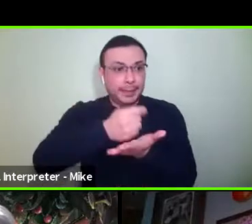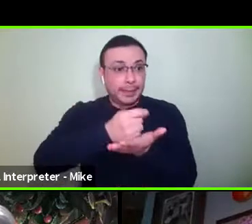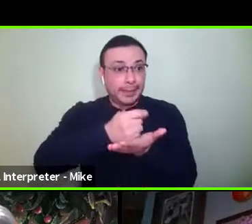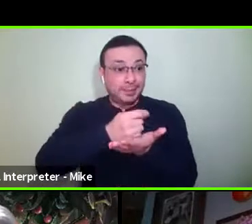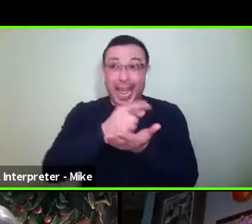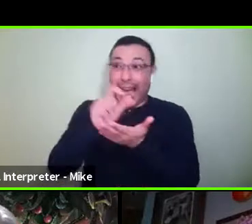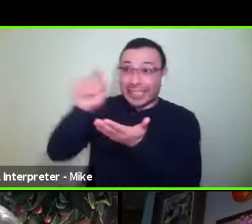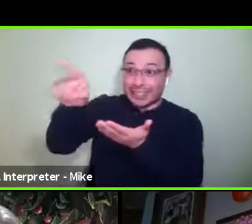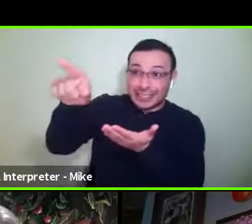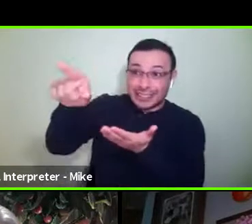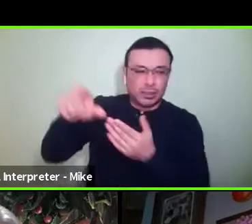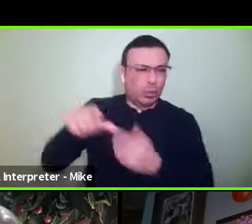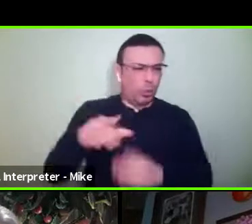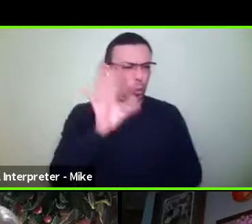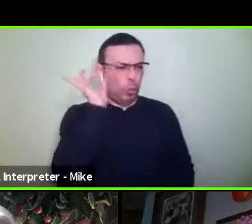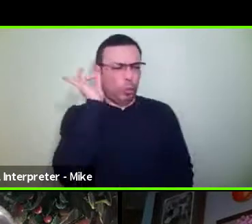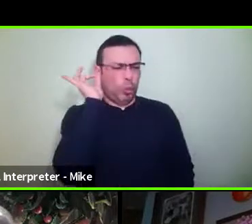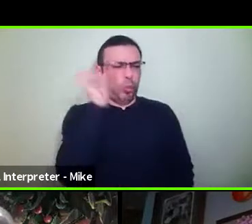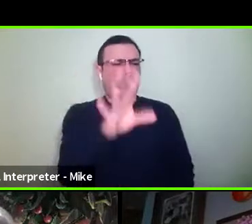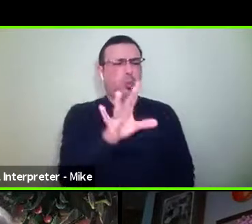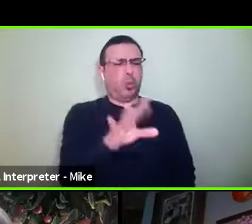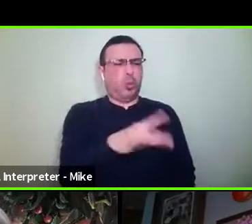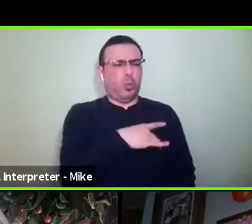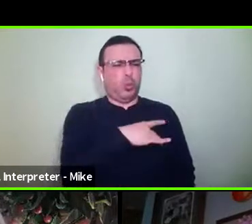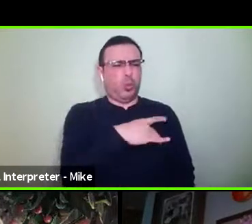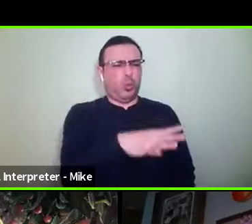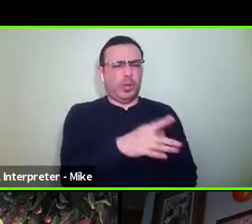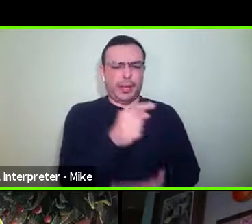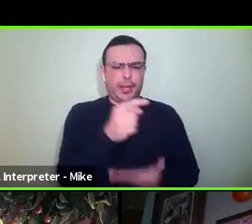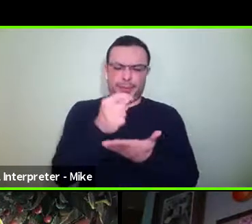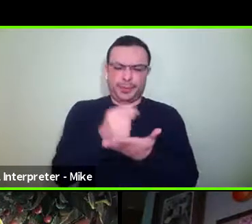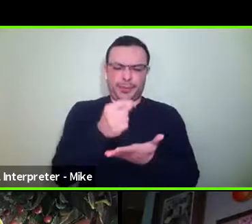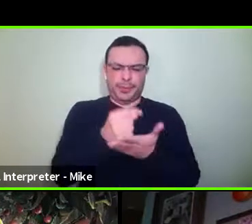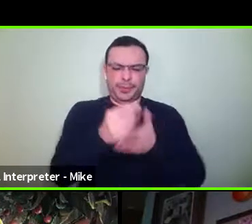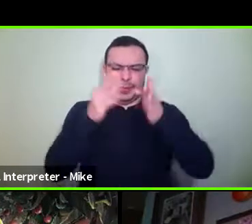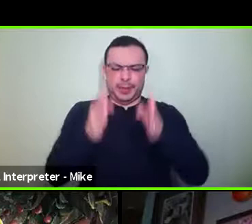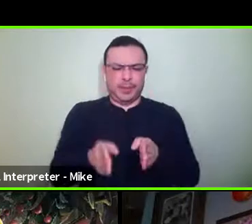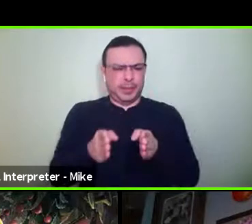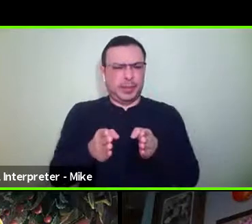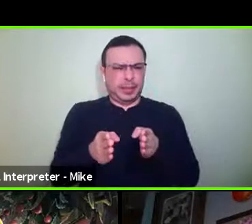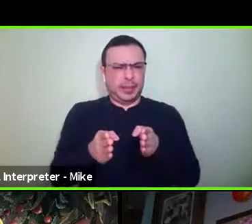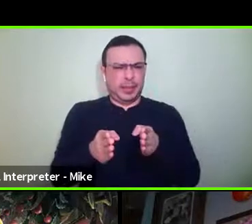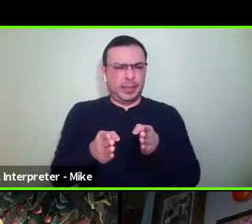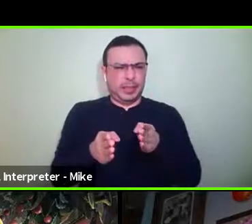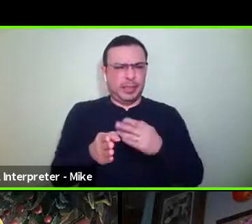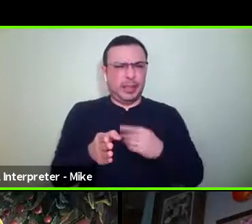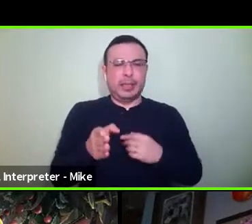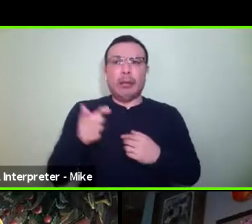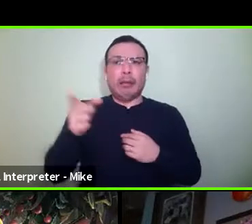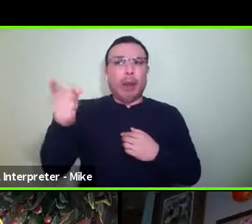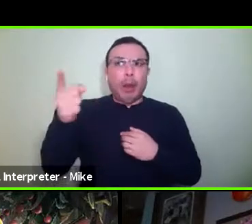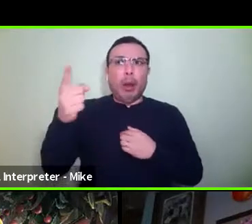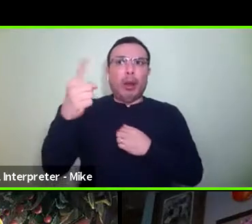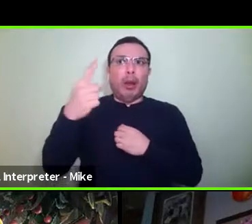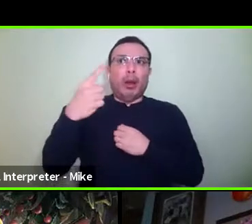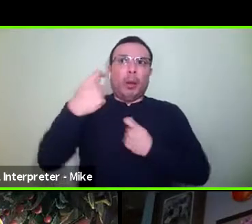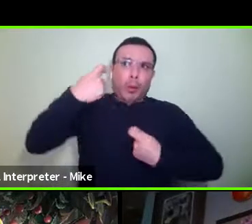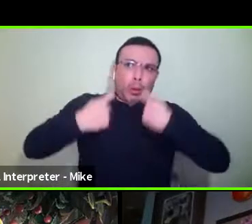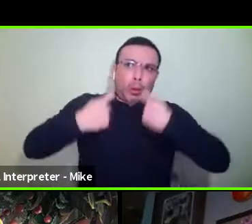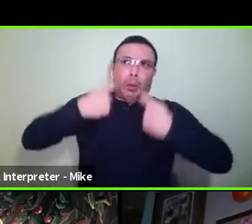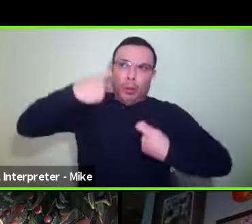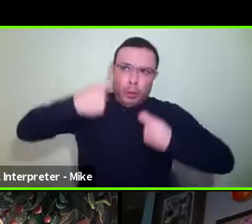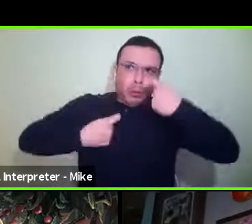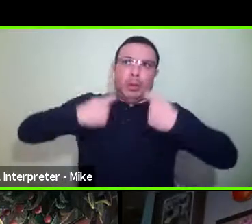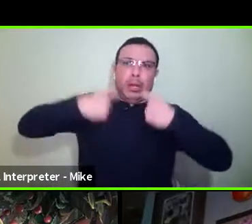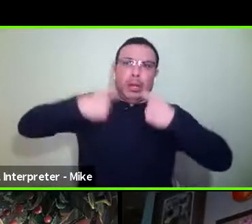day with a therapist who was just teaching me how to not to stim. And that's all we did. And